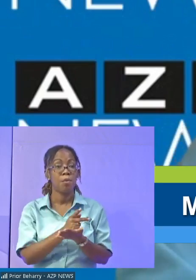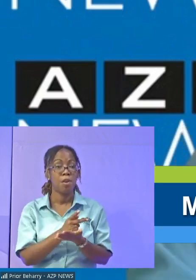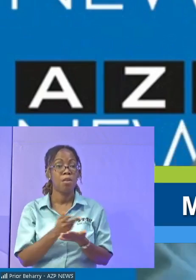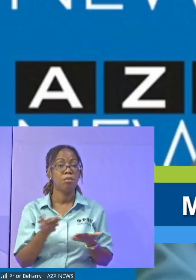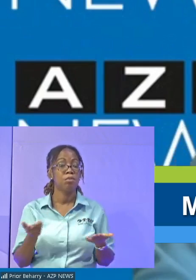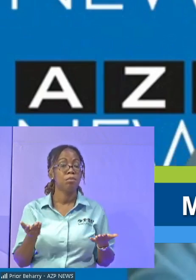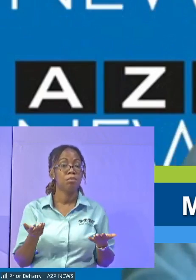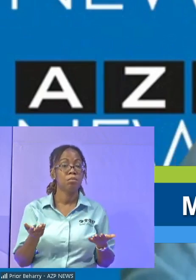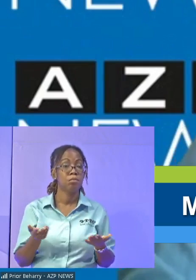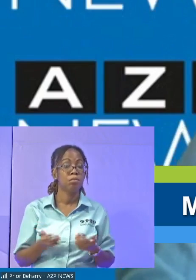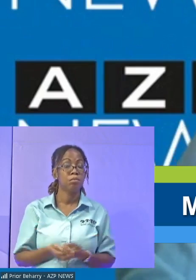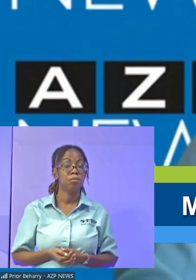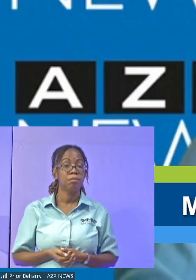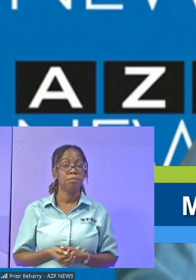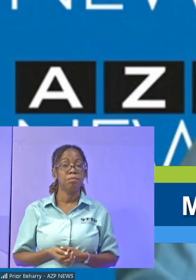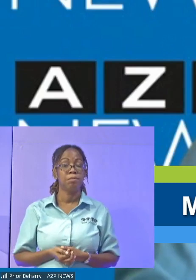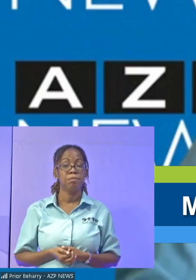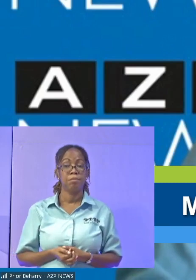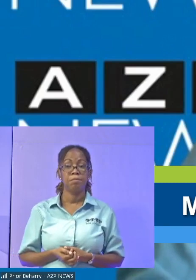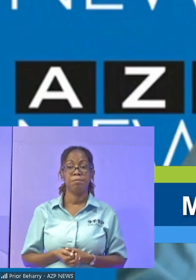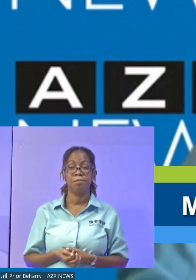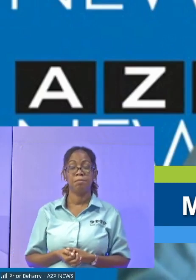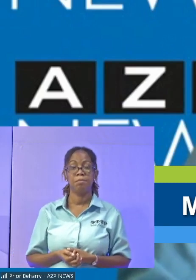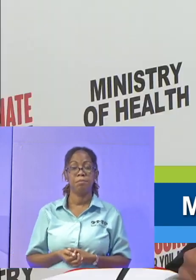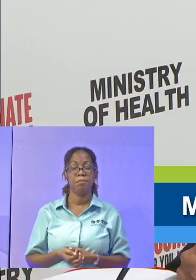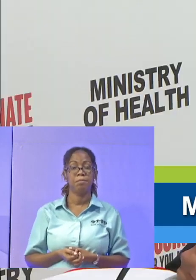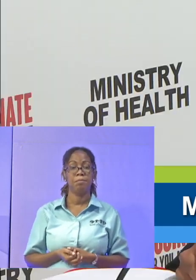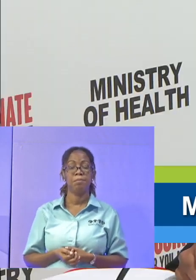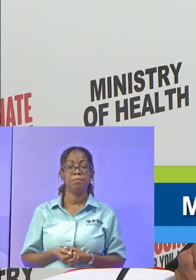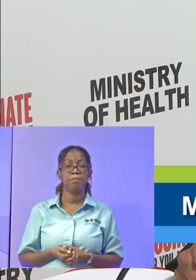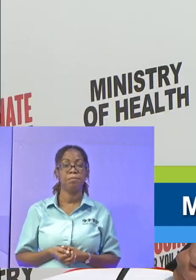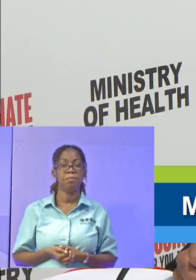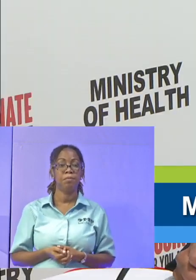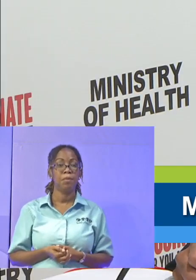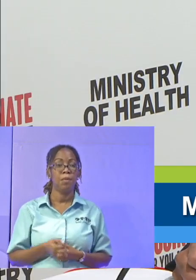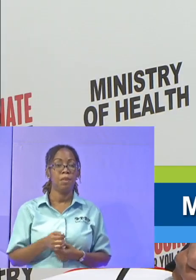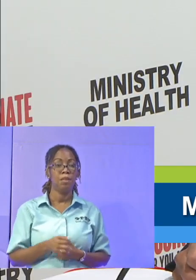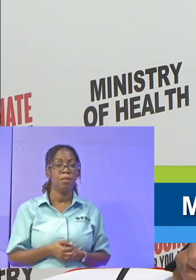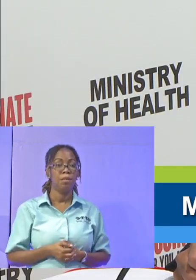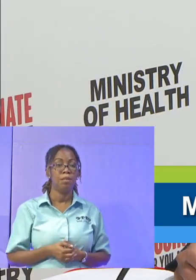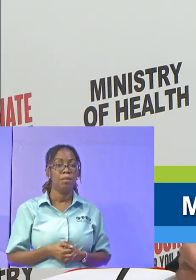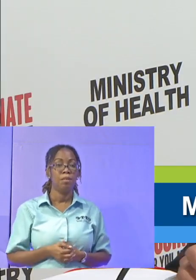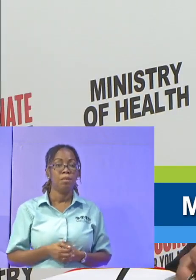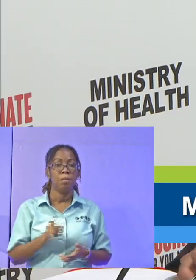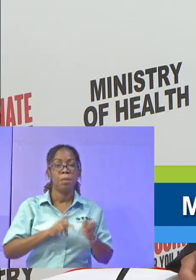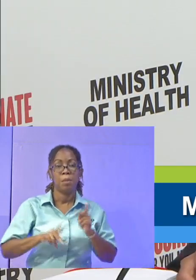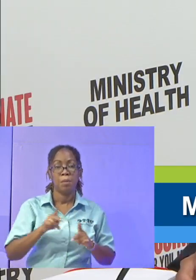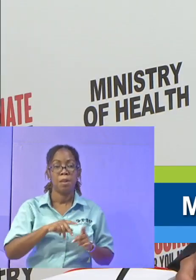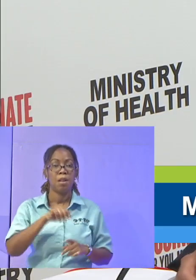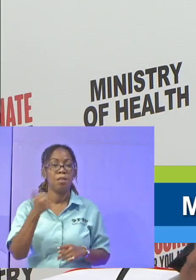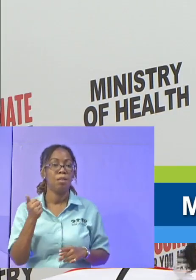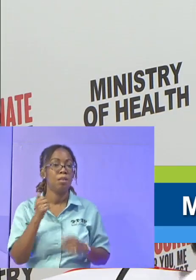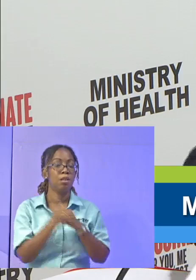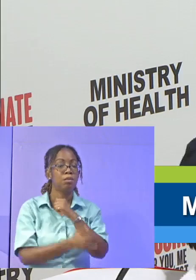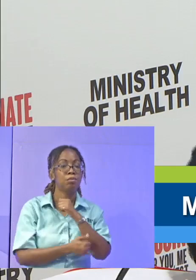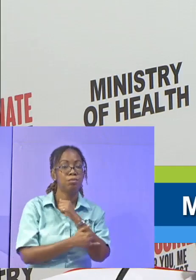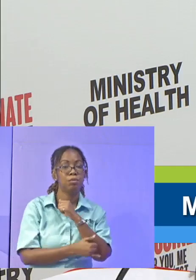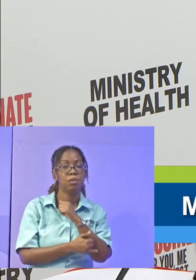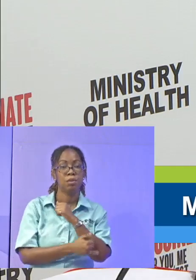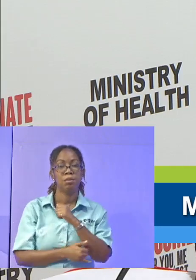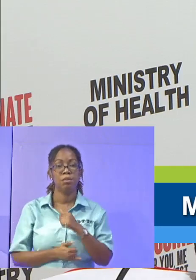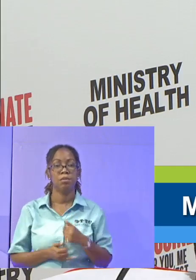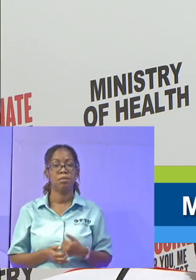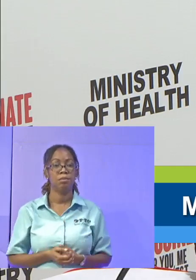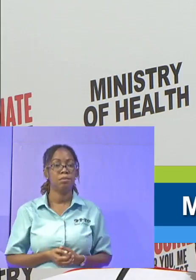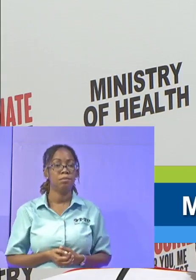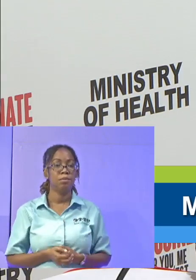Thank you very much. Okay, so with regards to the nationals in other countries who are looking for, basically what you're saying is that they continue